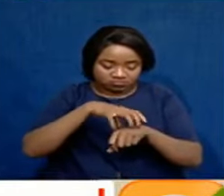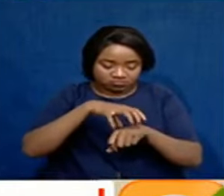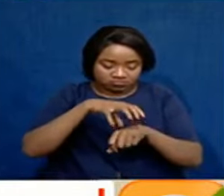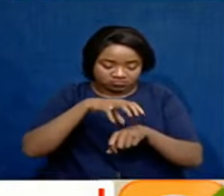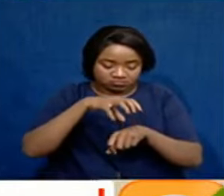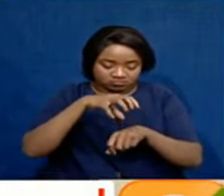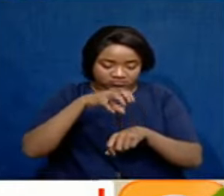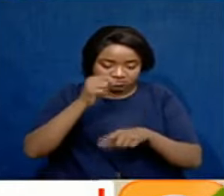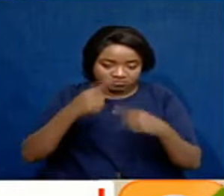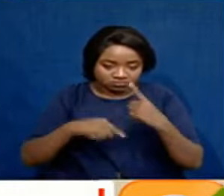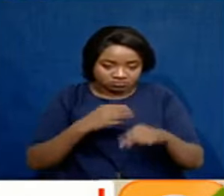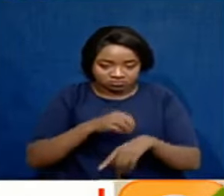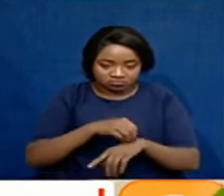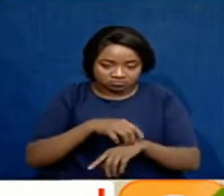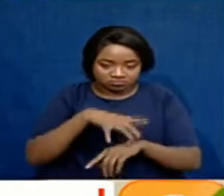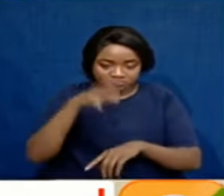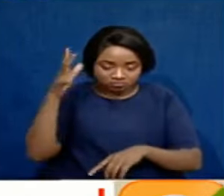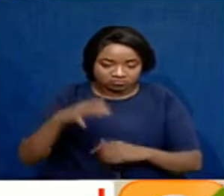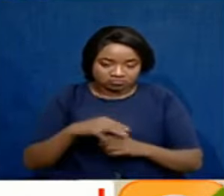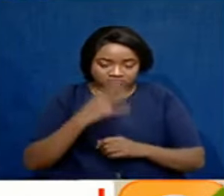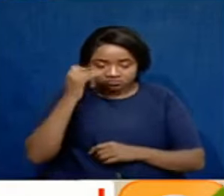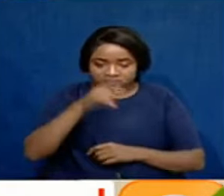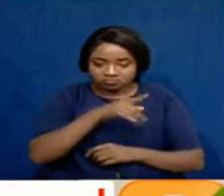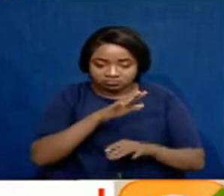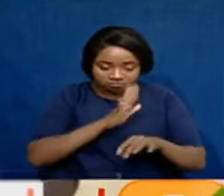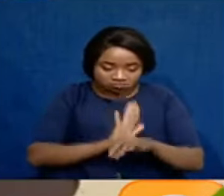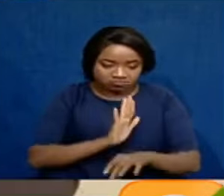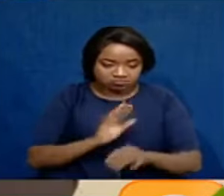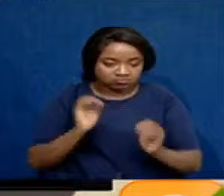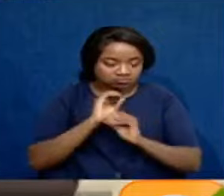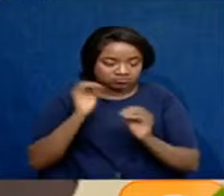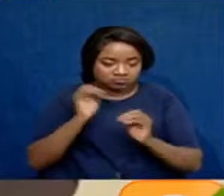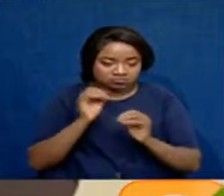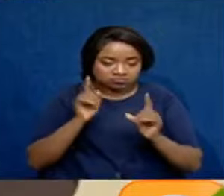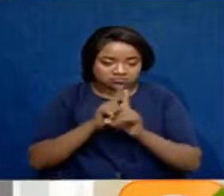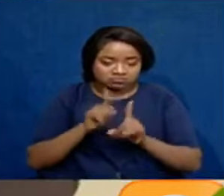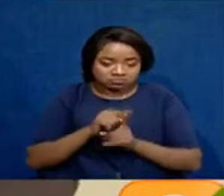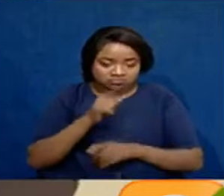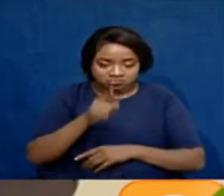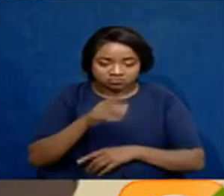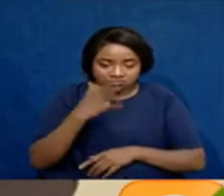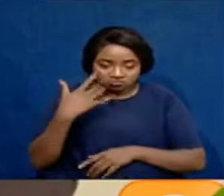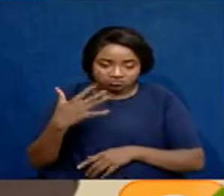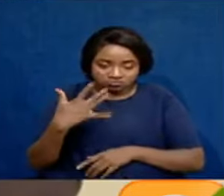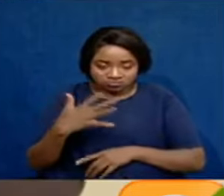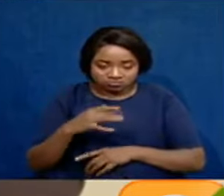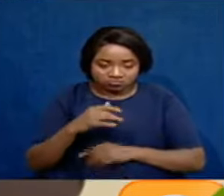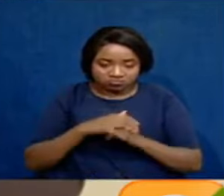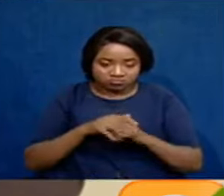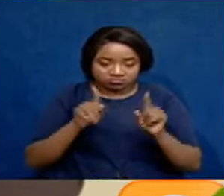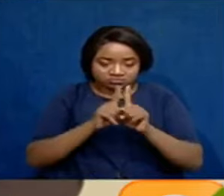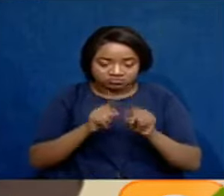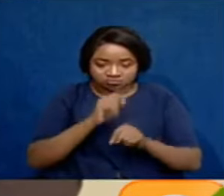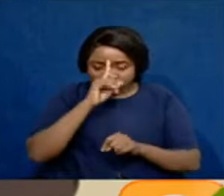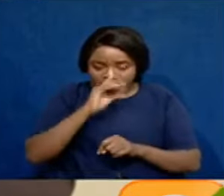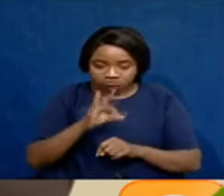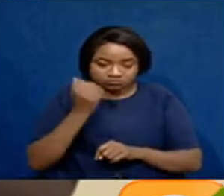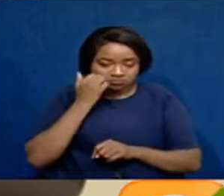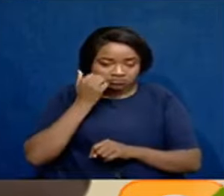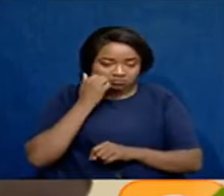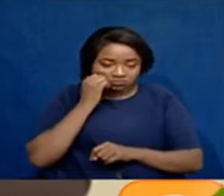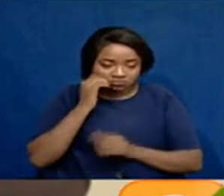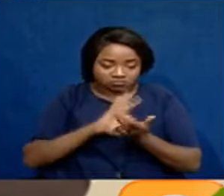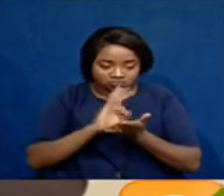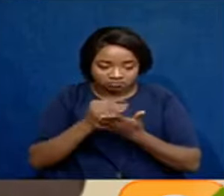he's not telling you is that on paper, it is indicated that the critical illness fund, they need about 70 billion to cover